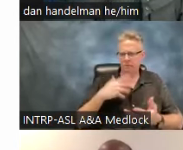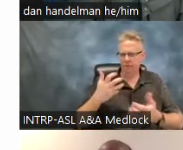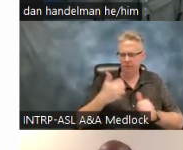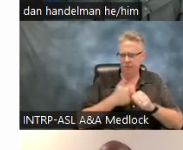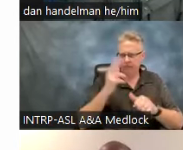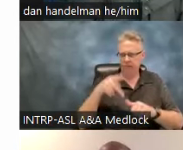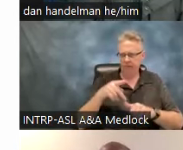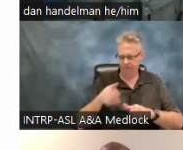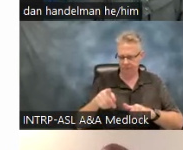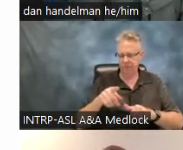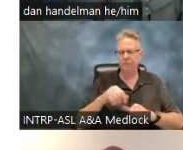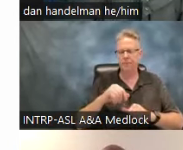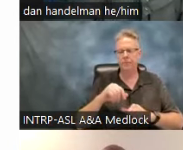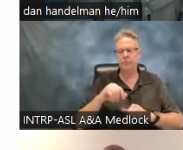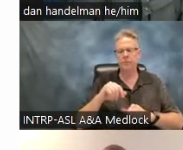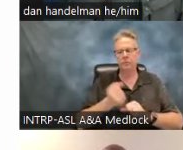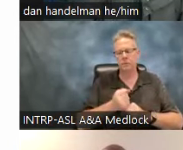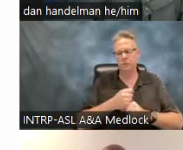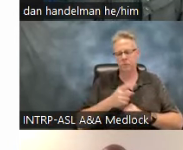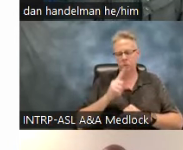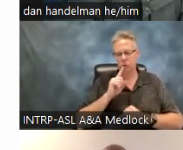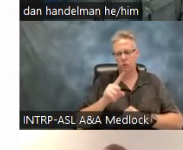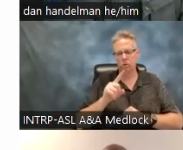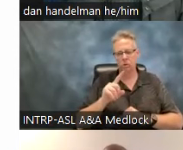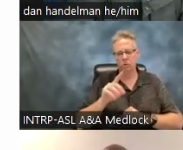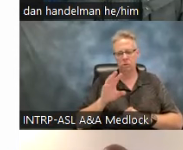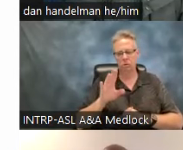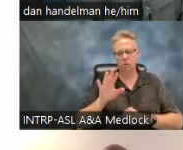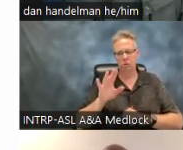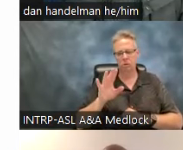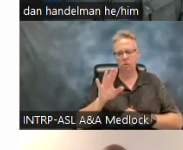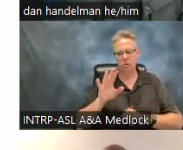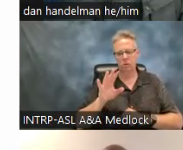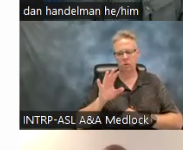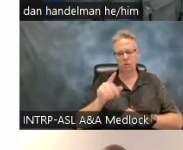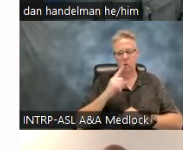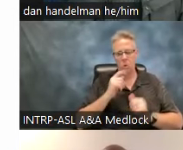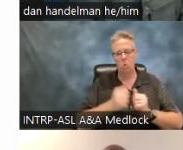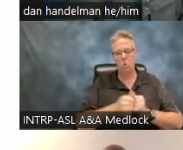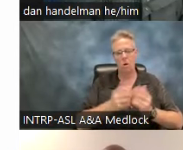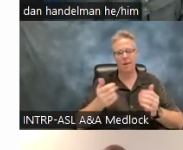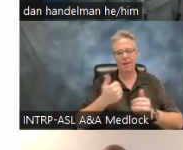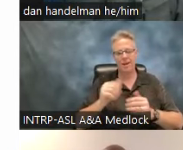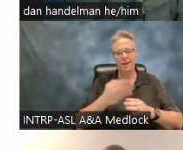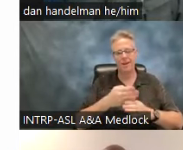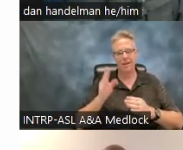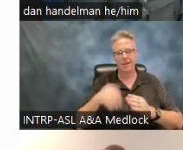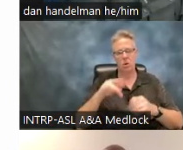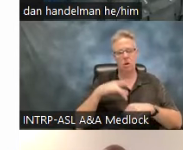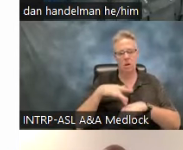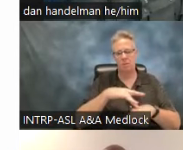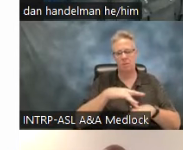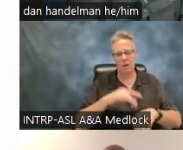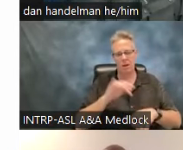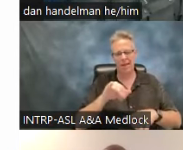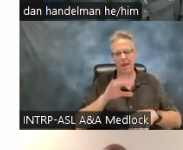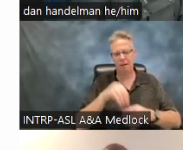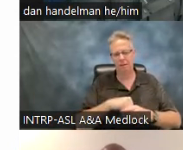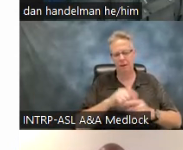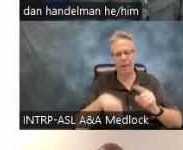up on this conversation, say that, and it says without any editing or tampering, I think that covers deleting it,